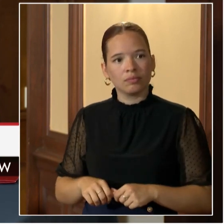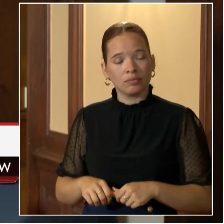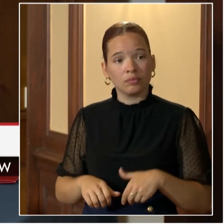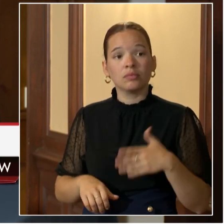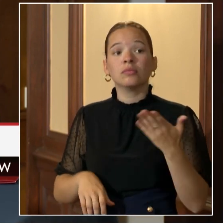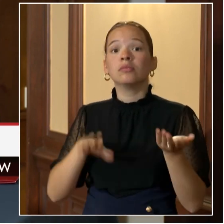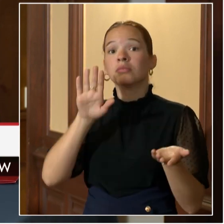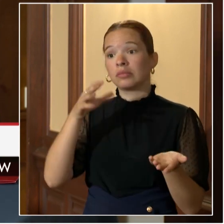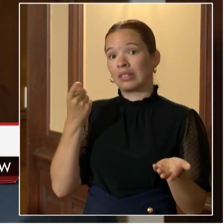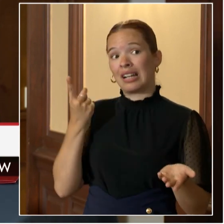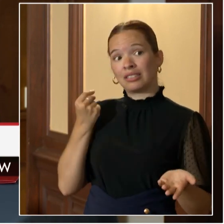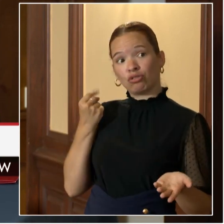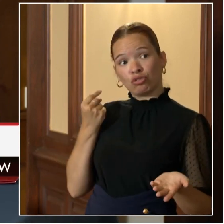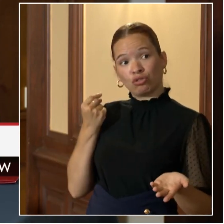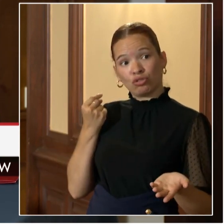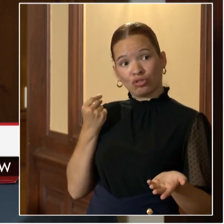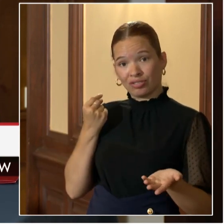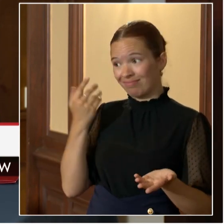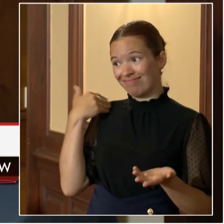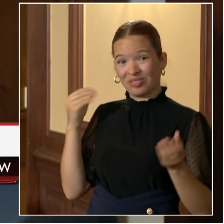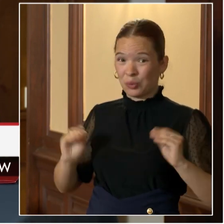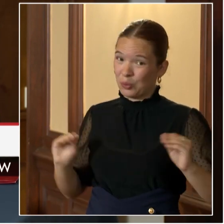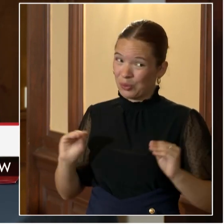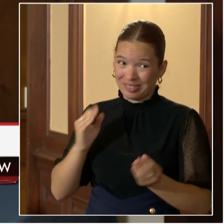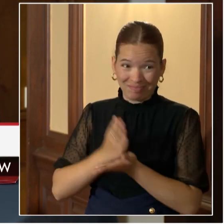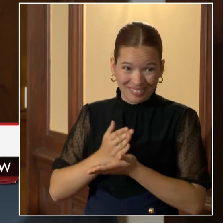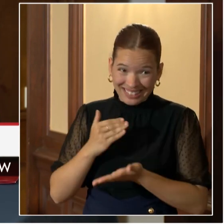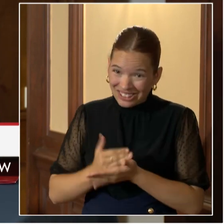I refinanced my house. I